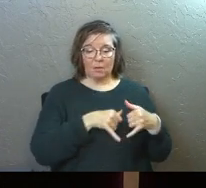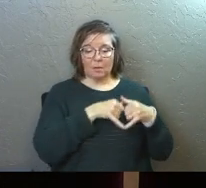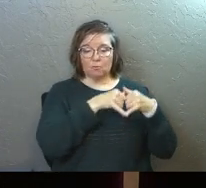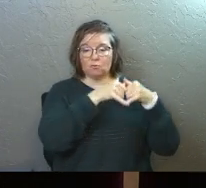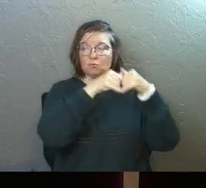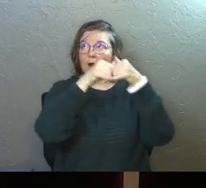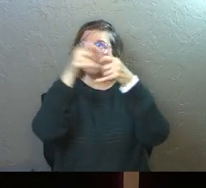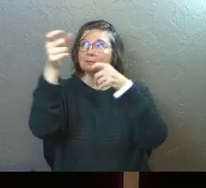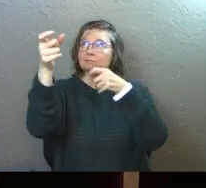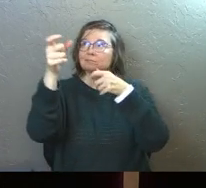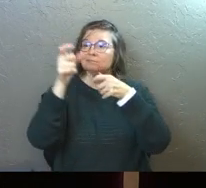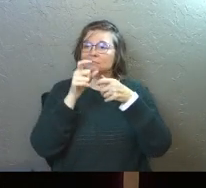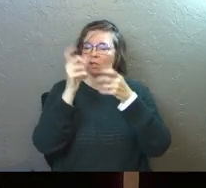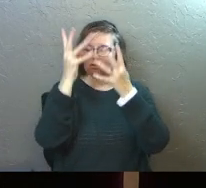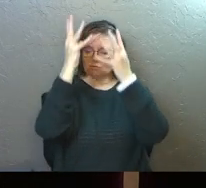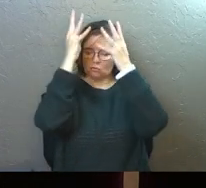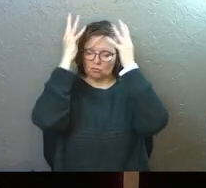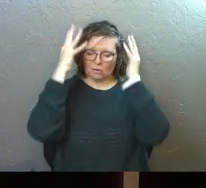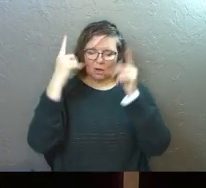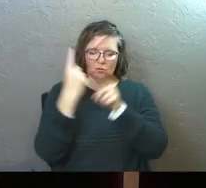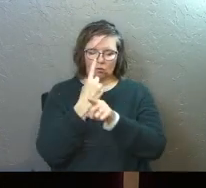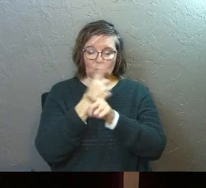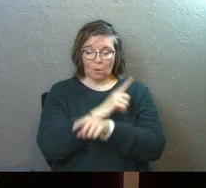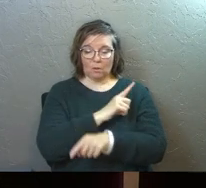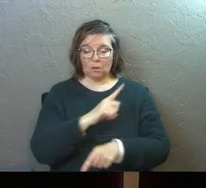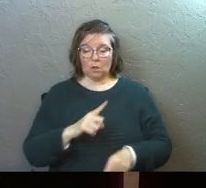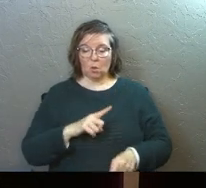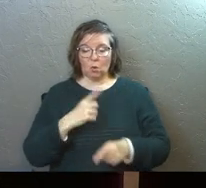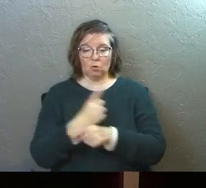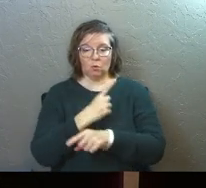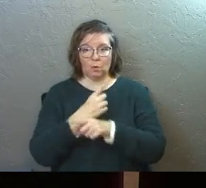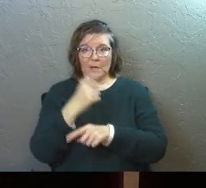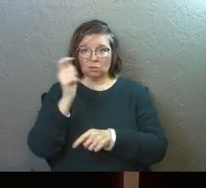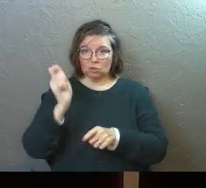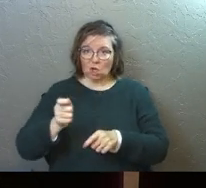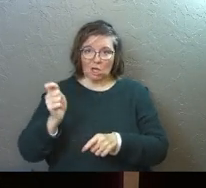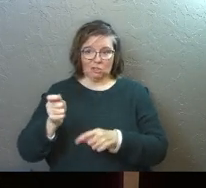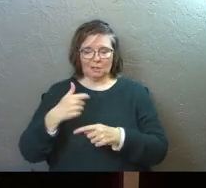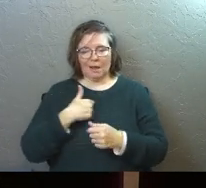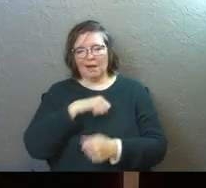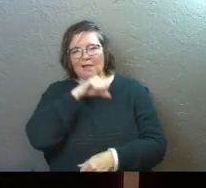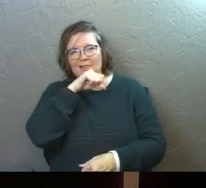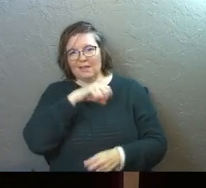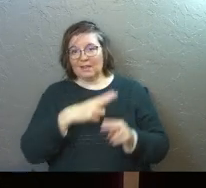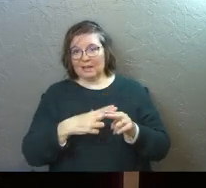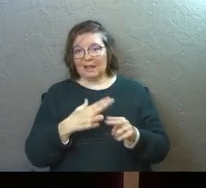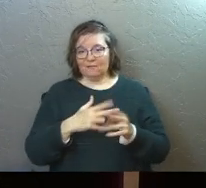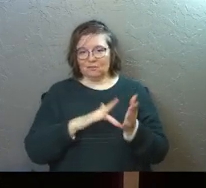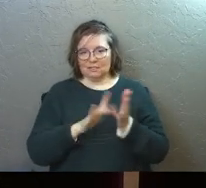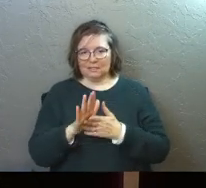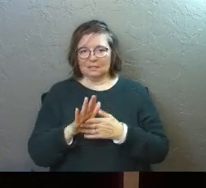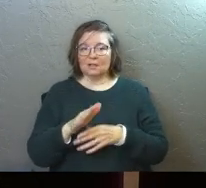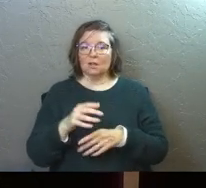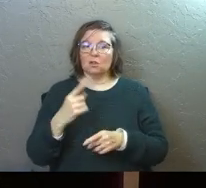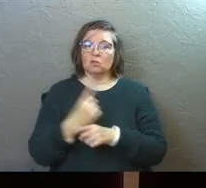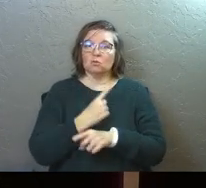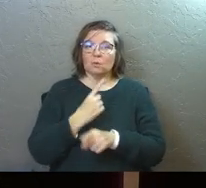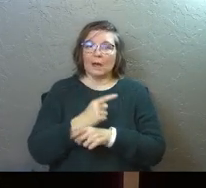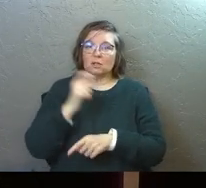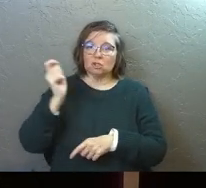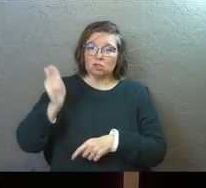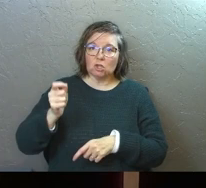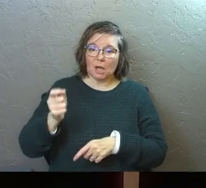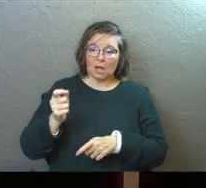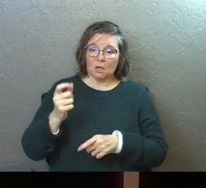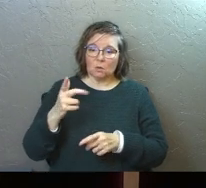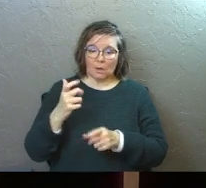prize awaits me, the crown of righteousness, which the Lord, the righteous judge, I love that name for God, for Jesus, right? The righteous judge